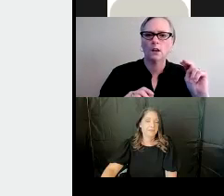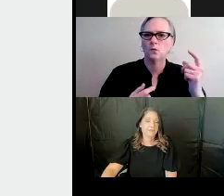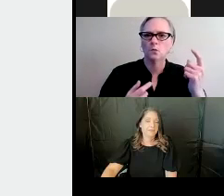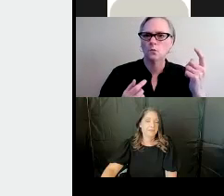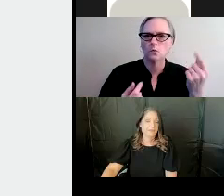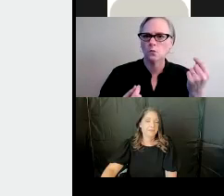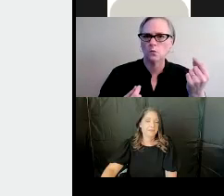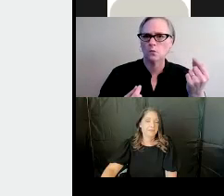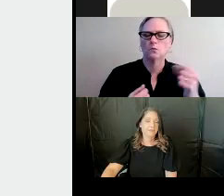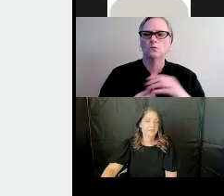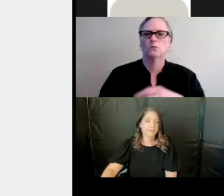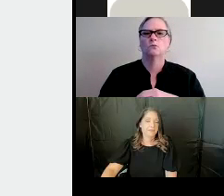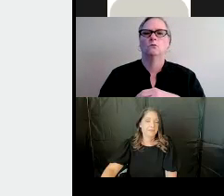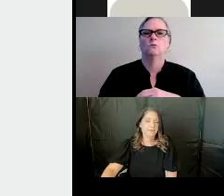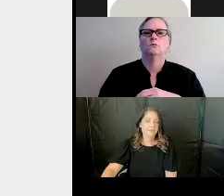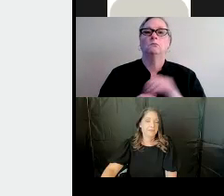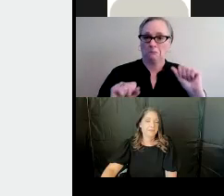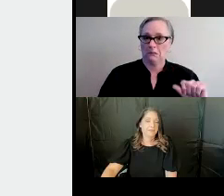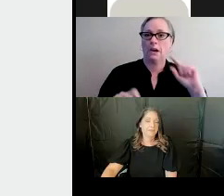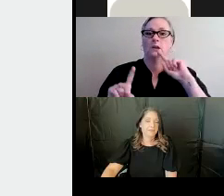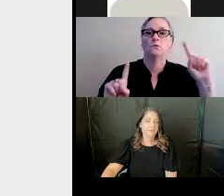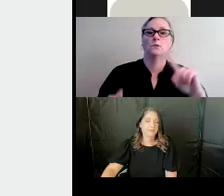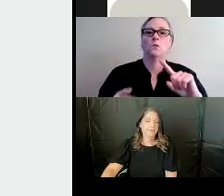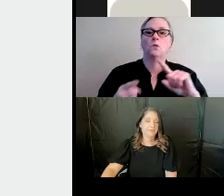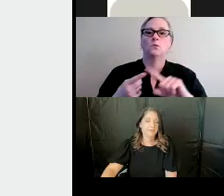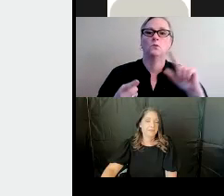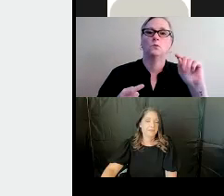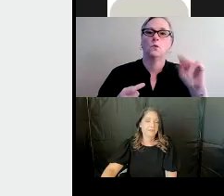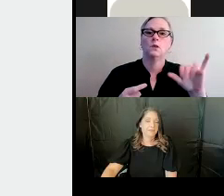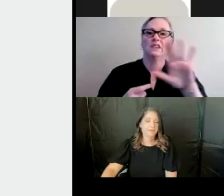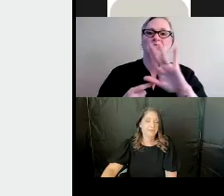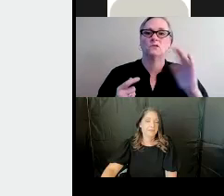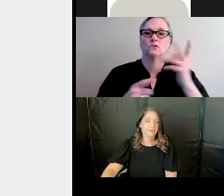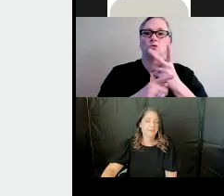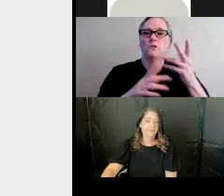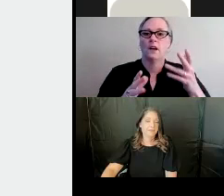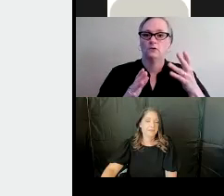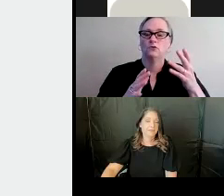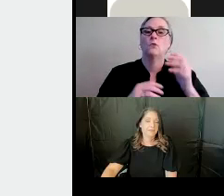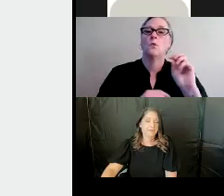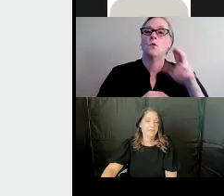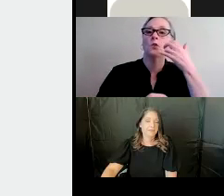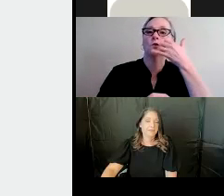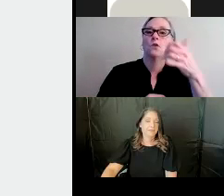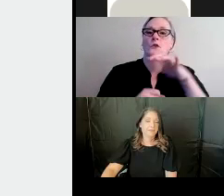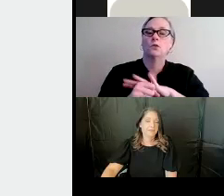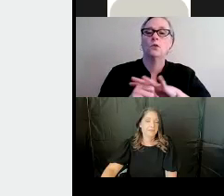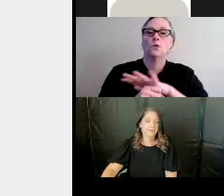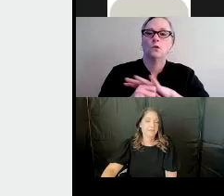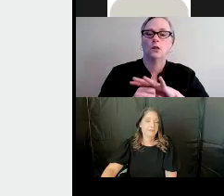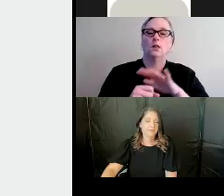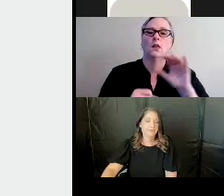So John can report the physical abuse to Tony's supervisor or call the local care ombudsman